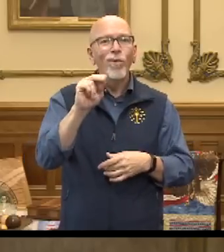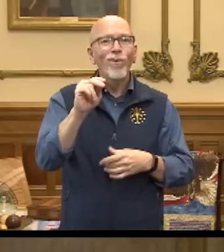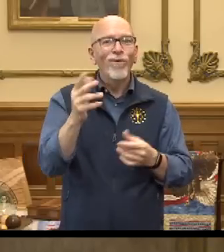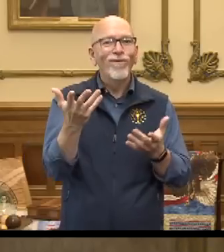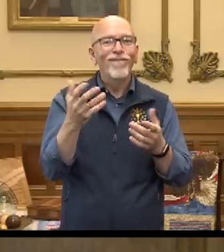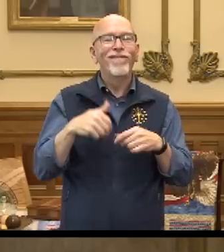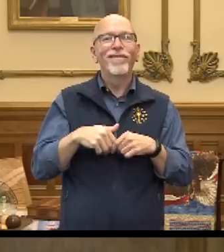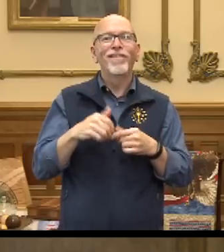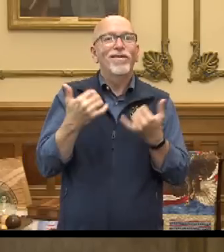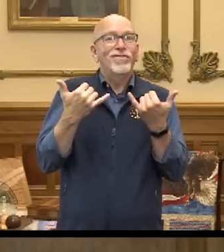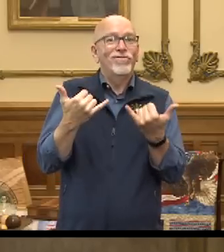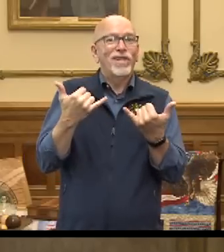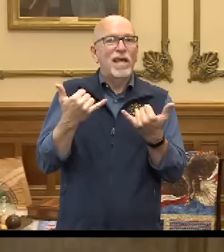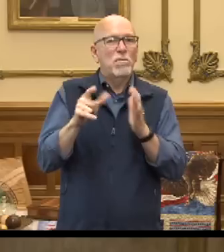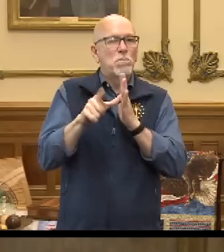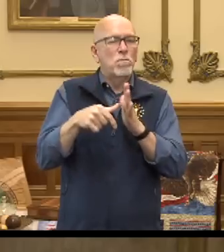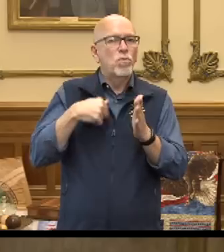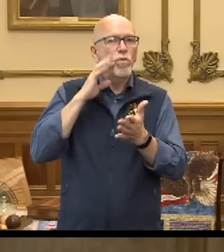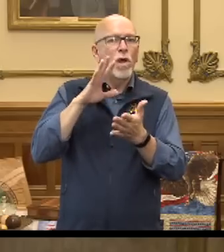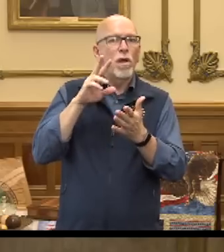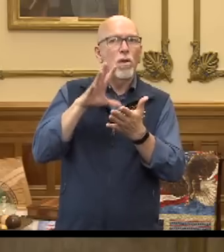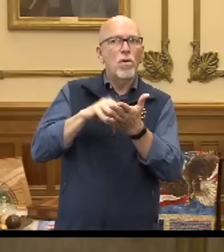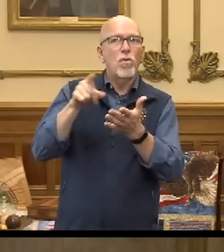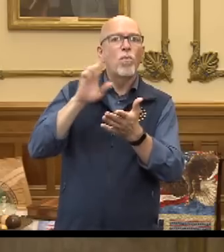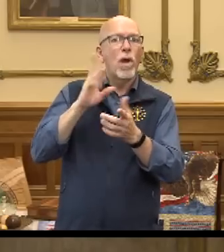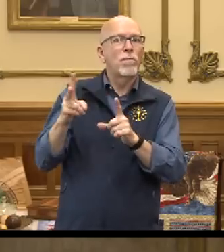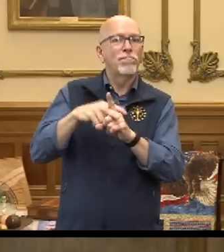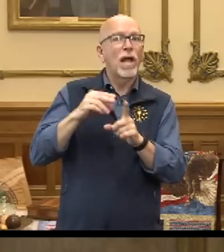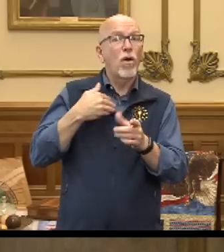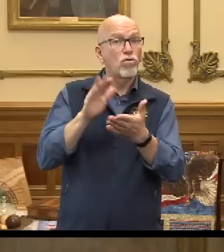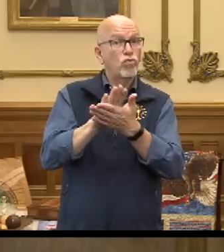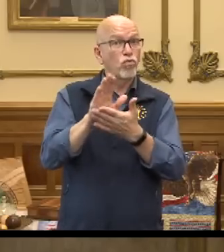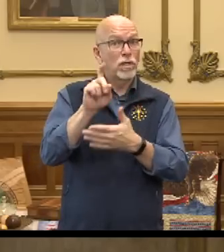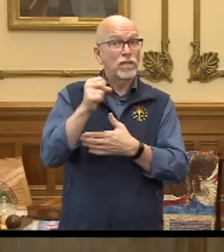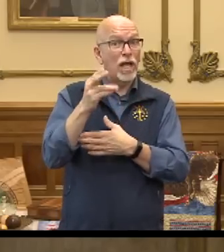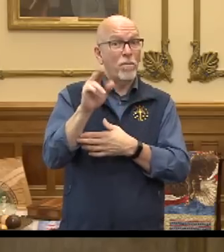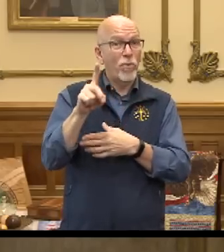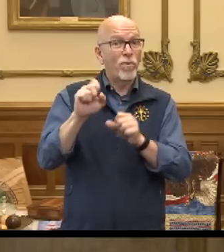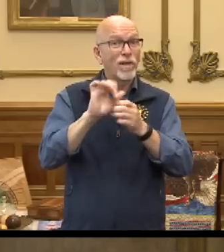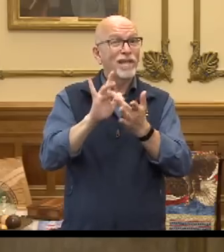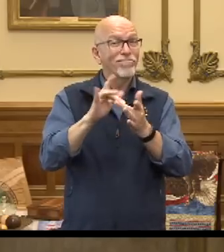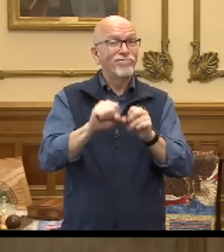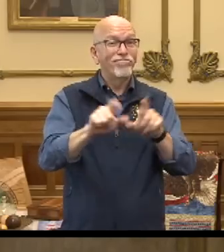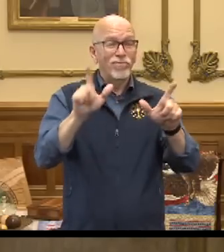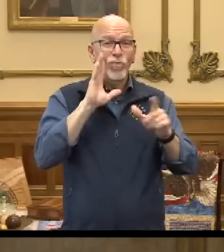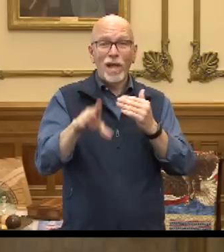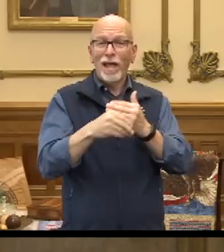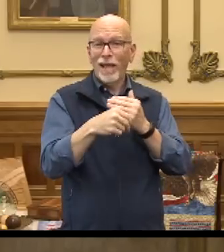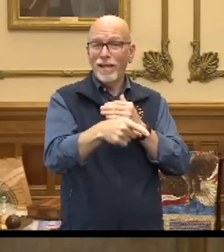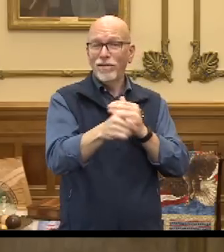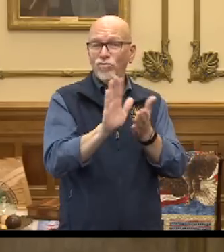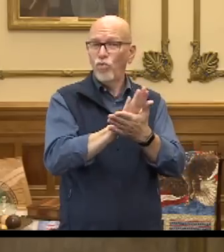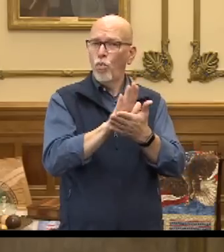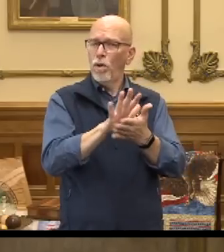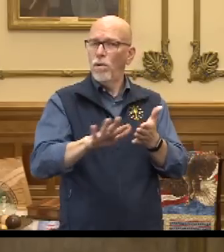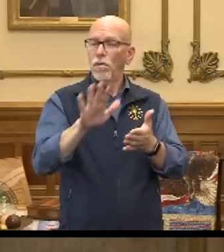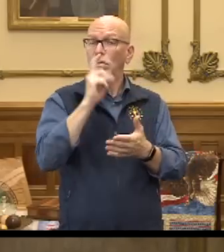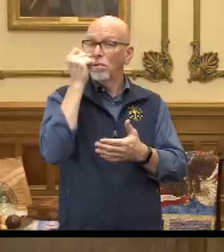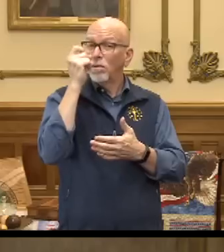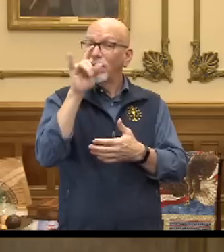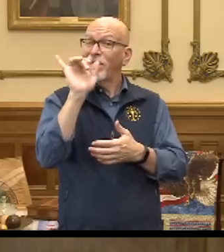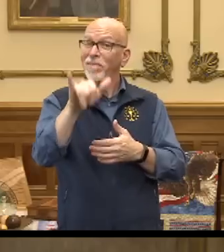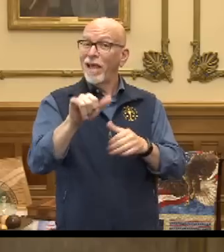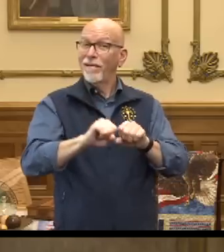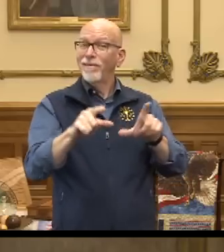Later today, we will also be loading the school dashboard to our coronavirus.in.gov website. I want to emphasize that this dashboard is